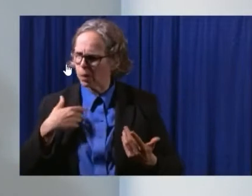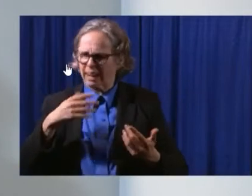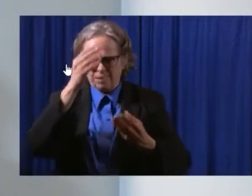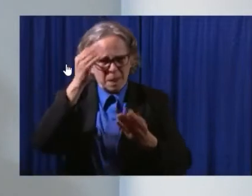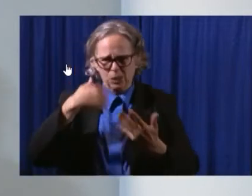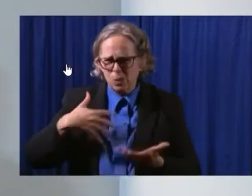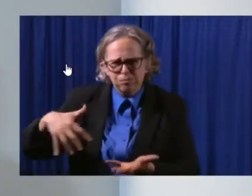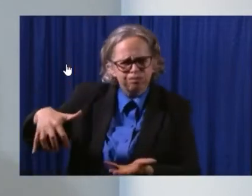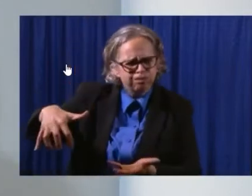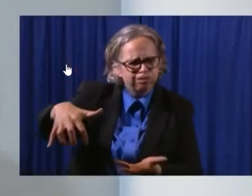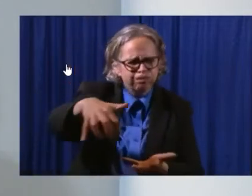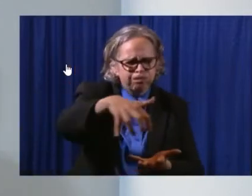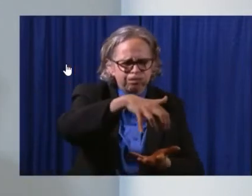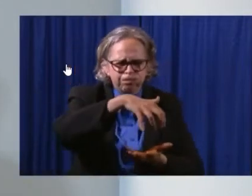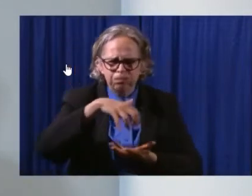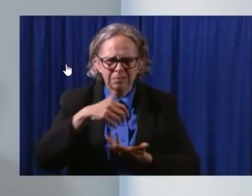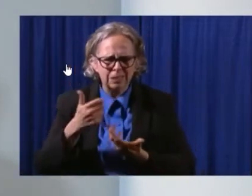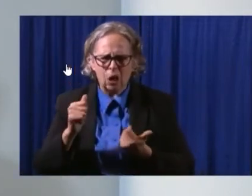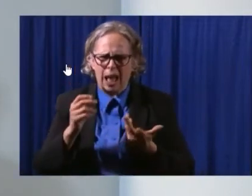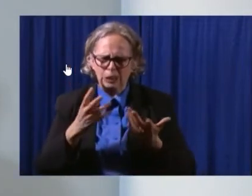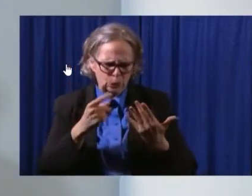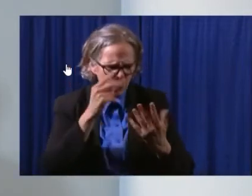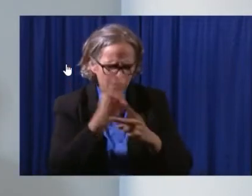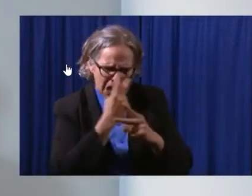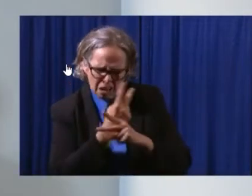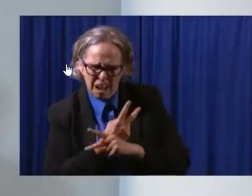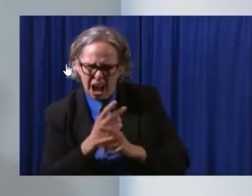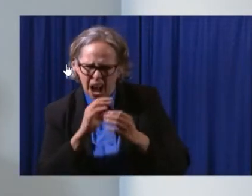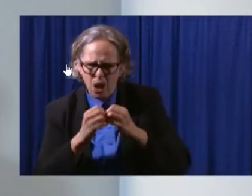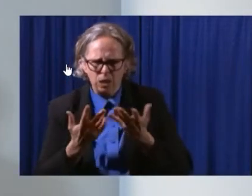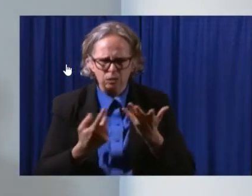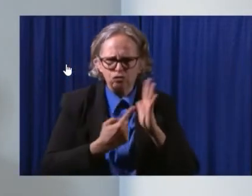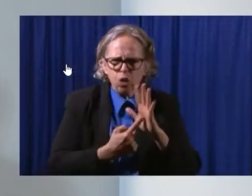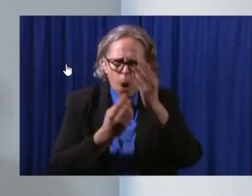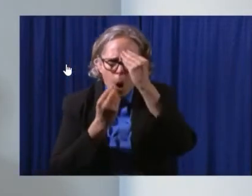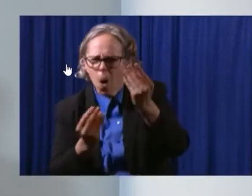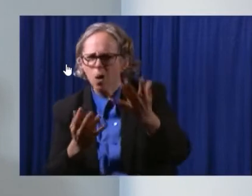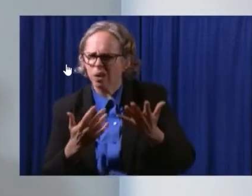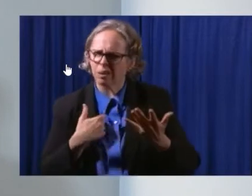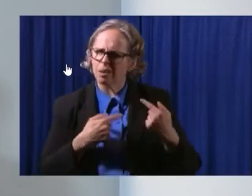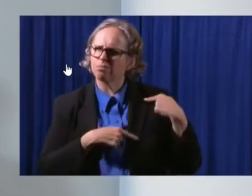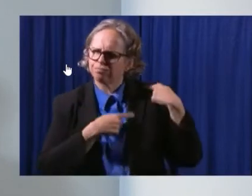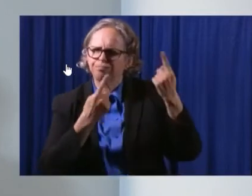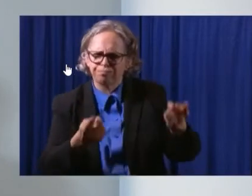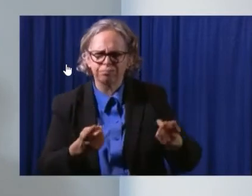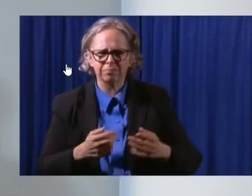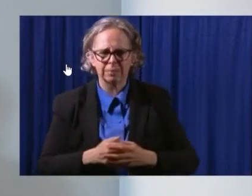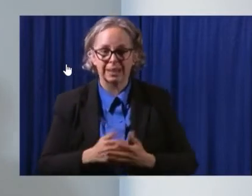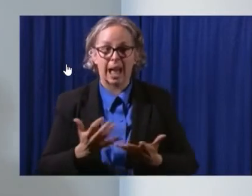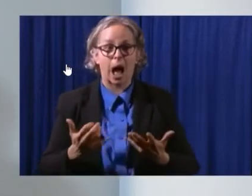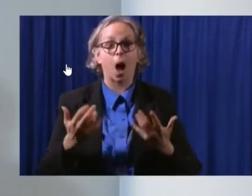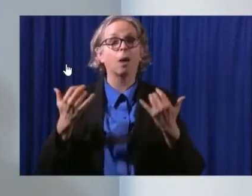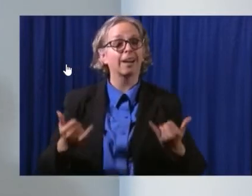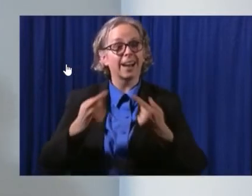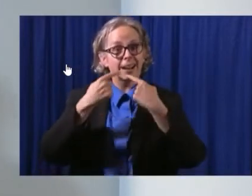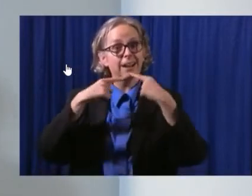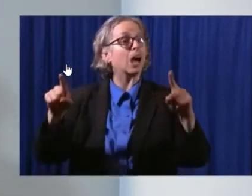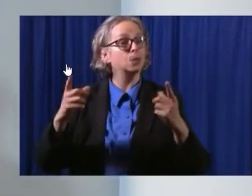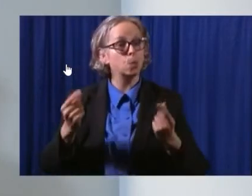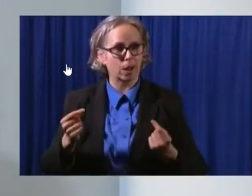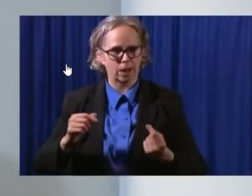data as we learn more about the virus. And today we'll be announcing that new data point, which will be included in the coronavirus